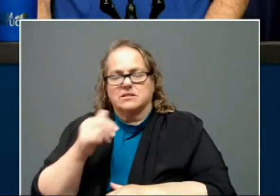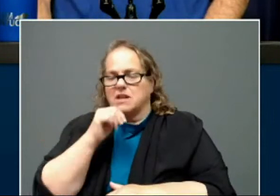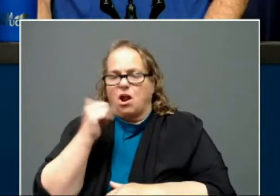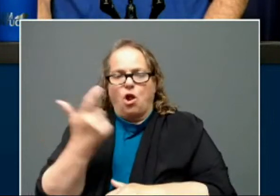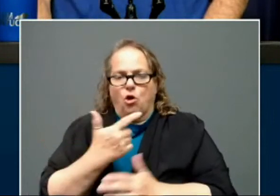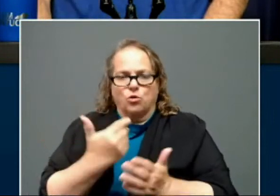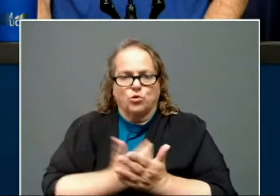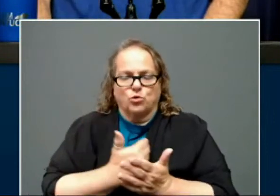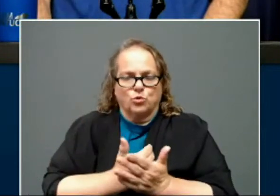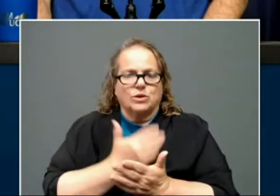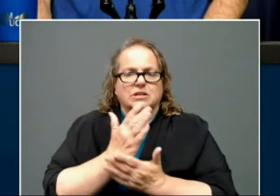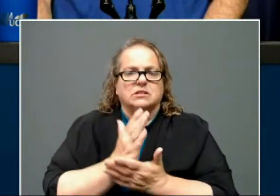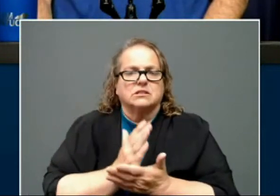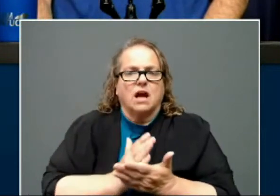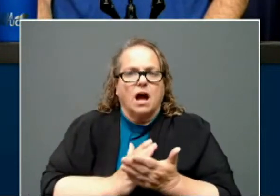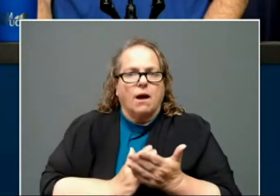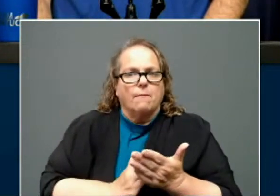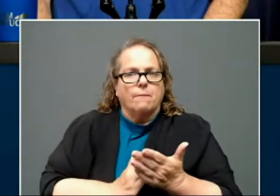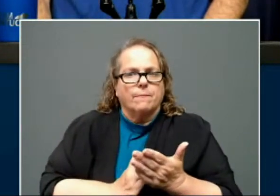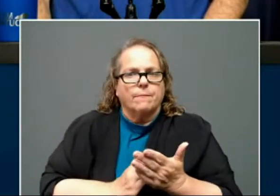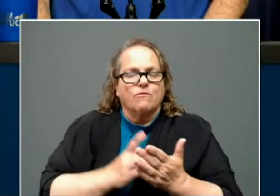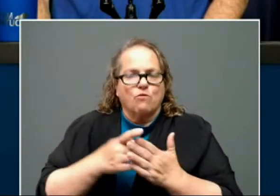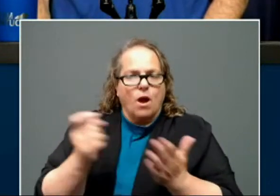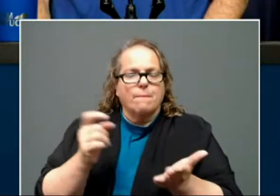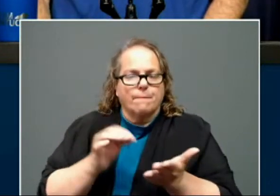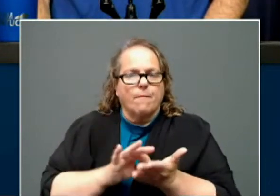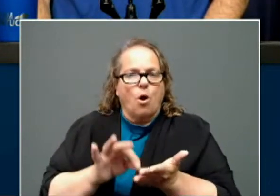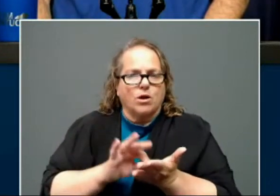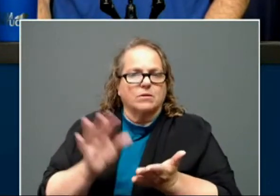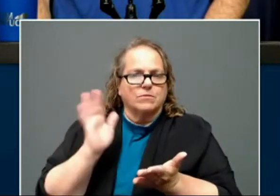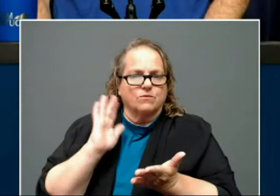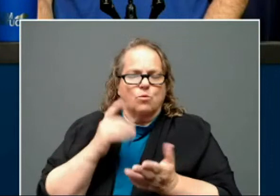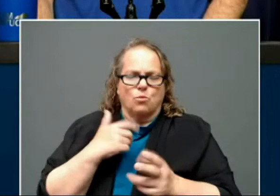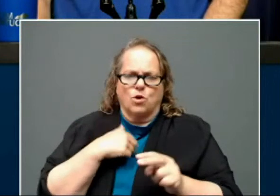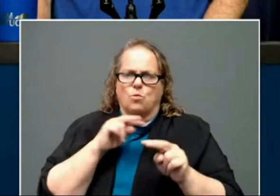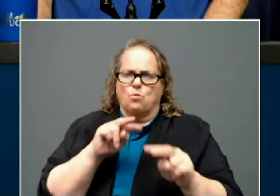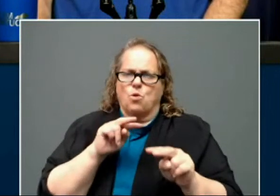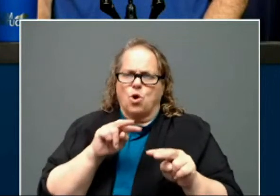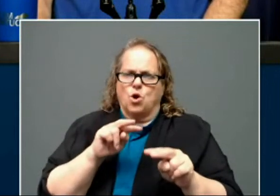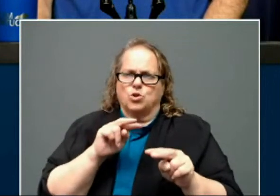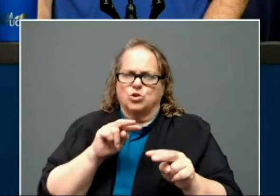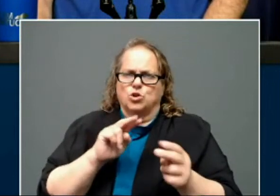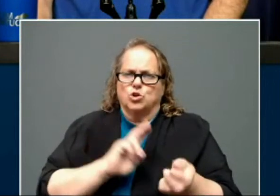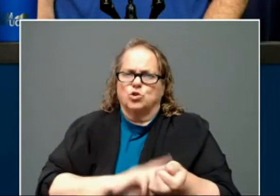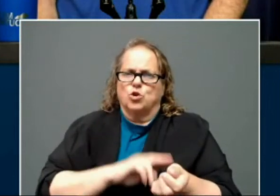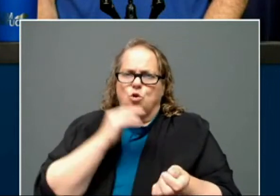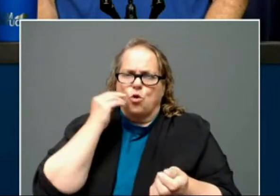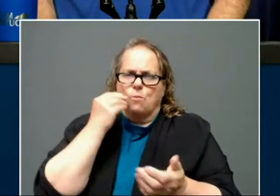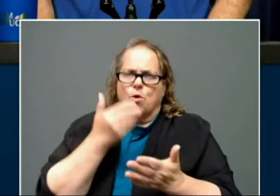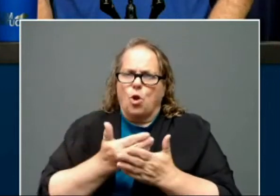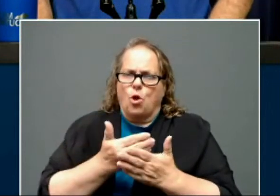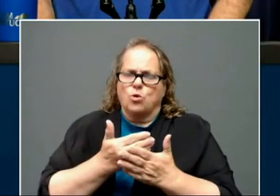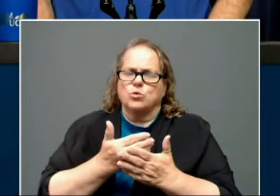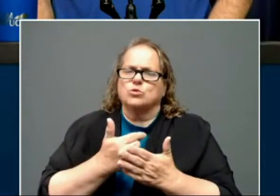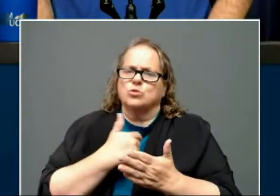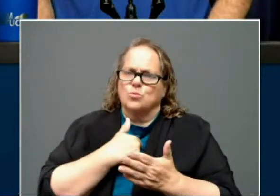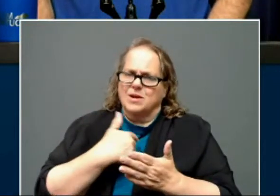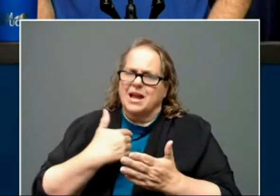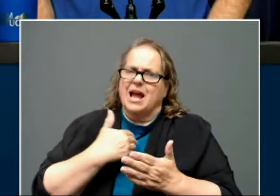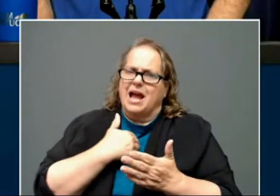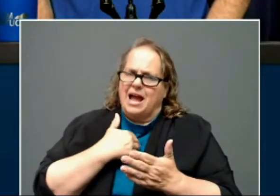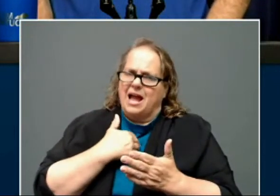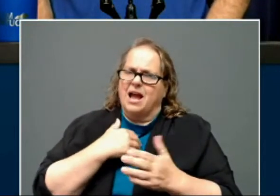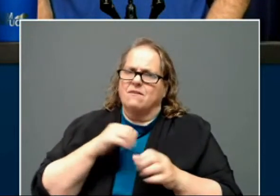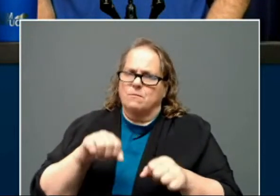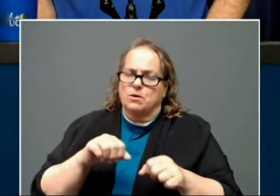from the audit. We're watching this very closely, and we've got the ability through the changes